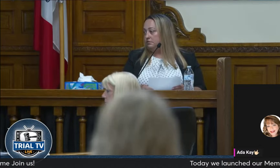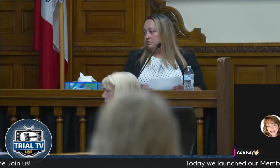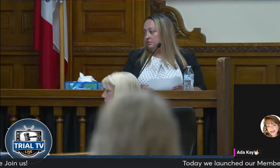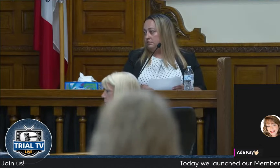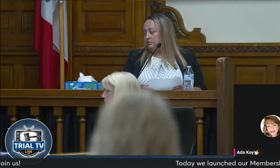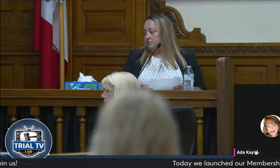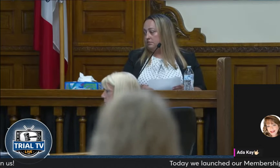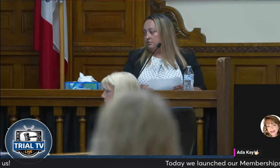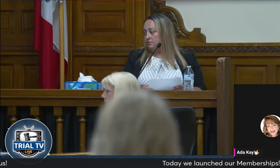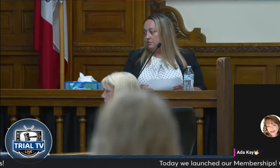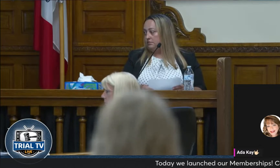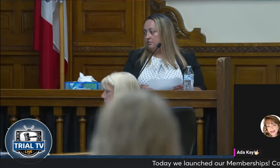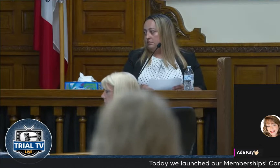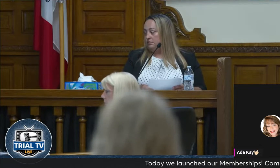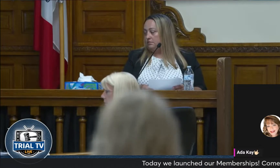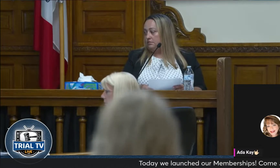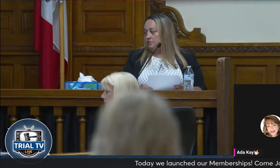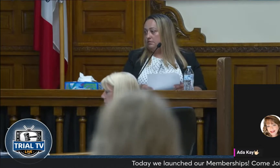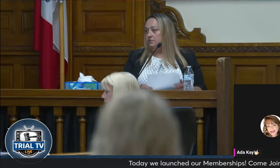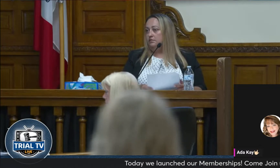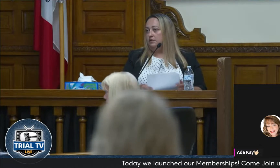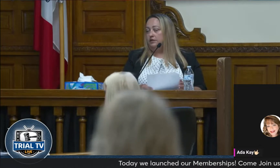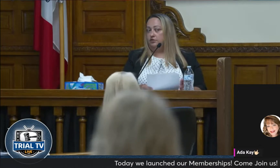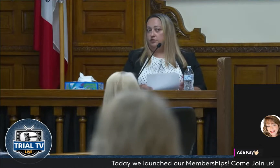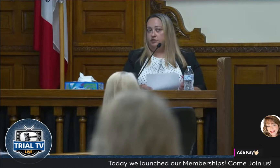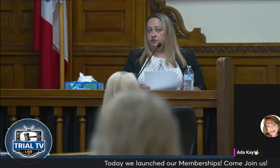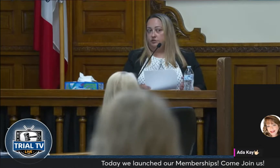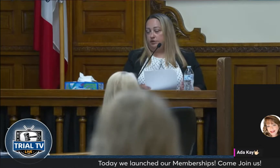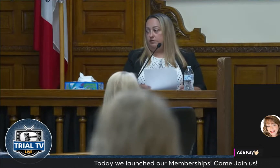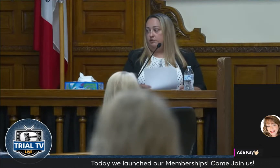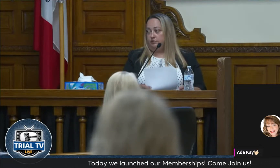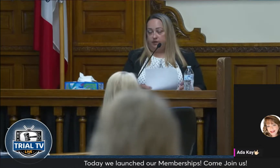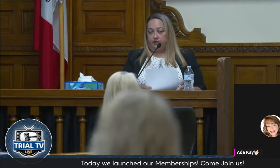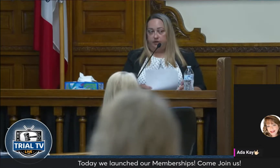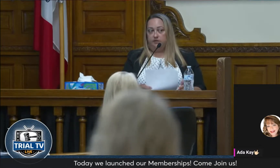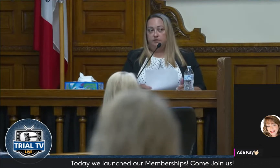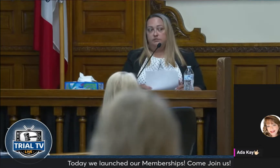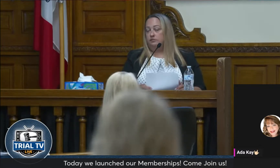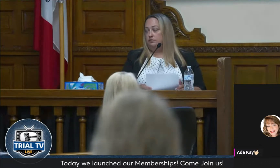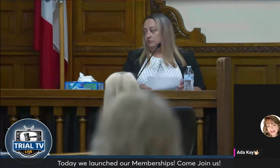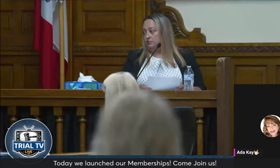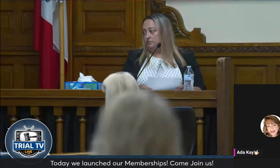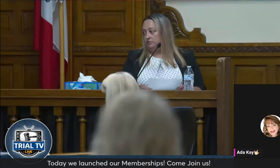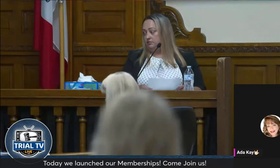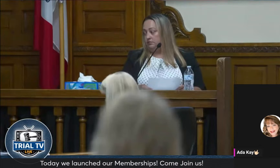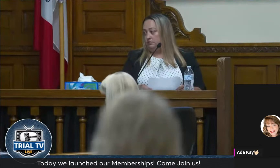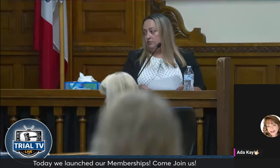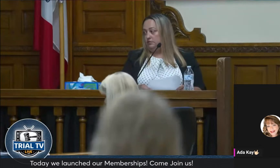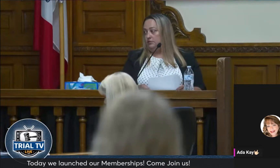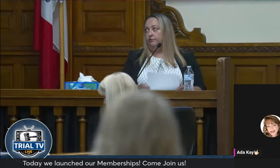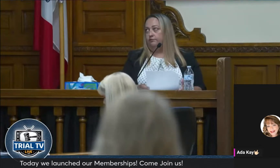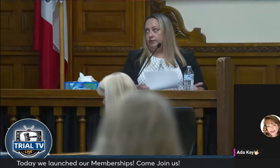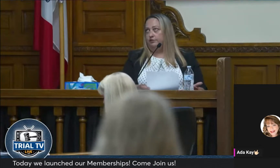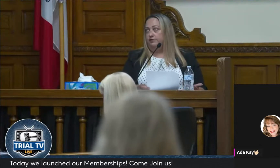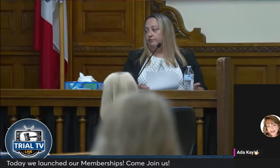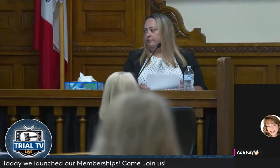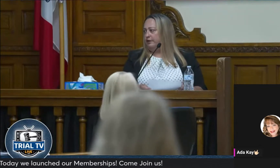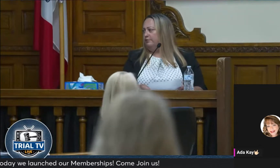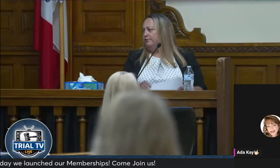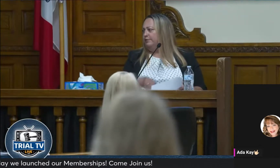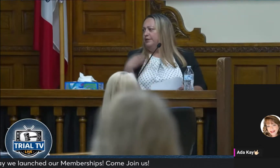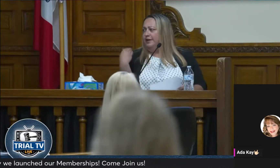you initially screened one area. Is that right? I initially screened 3 areas. Okay.